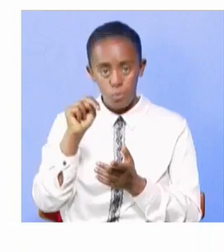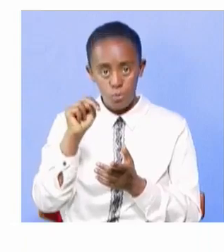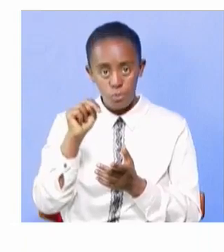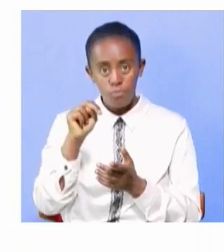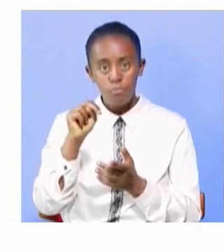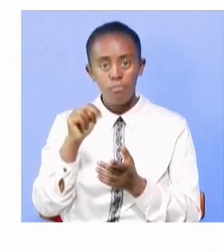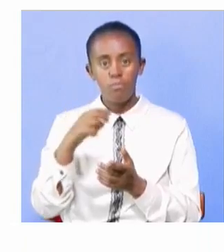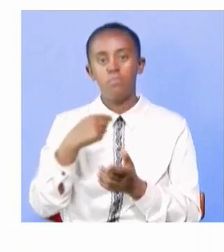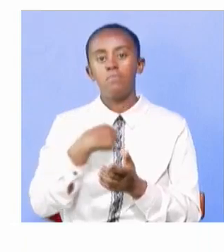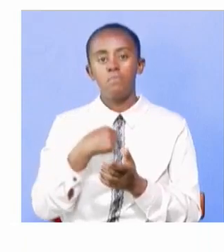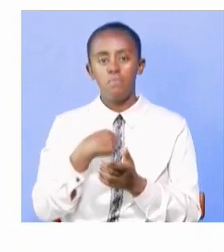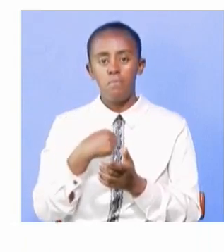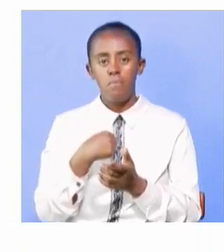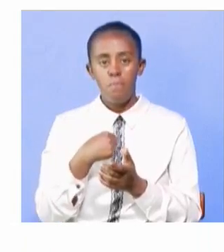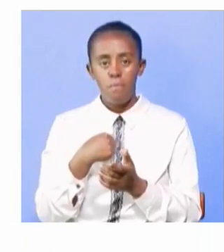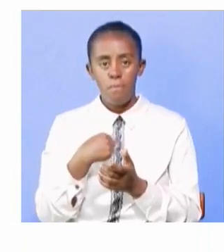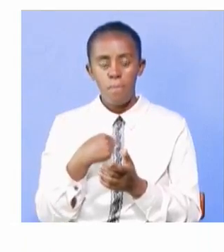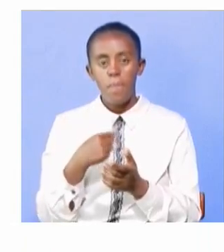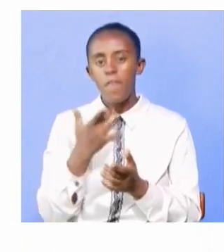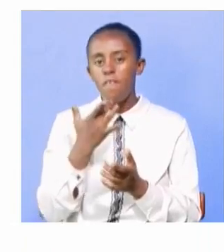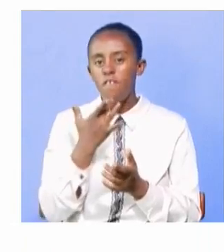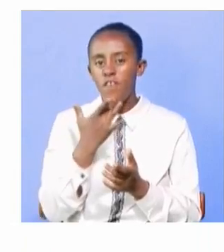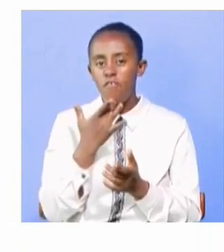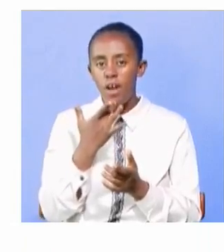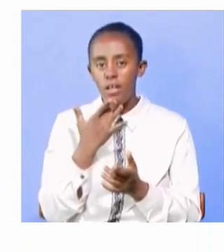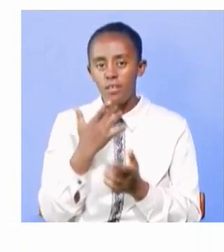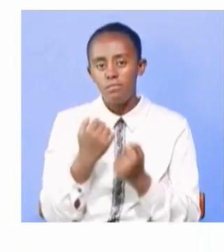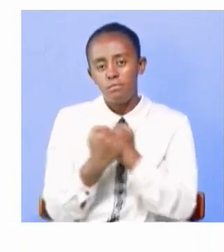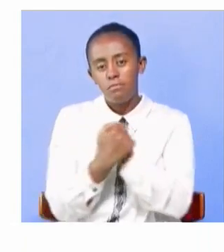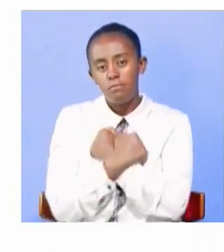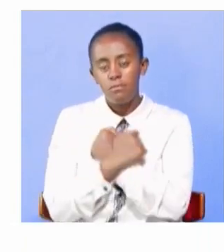is my favorite